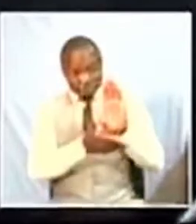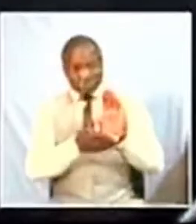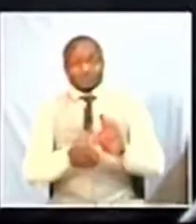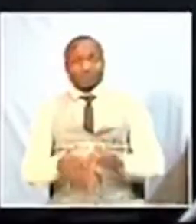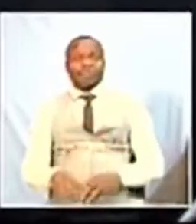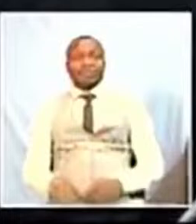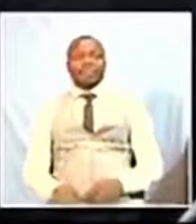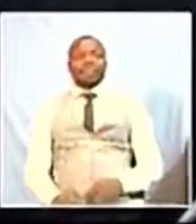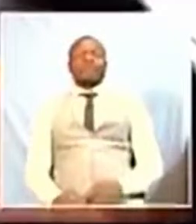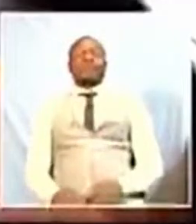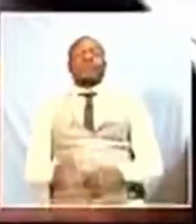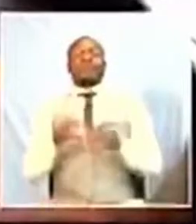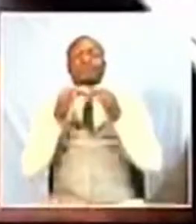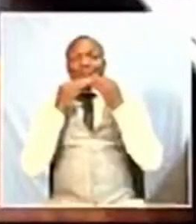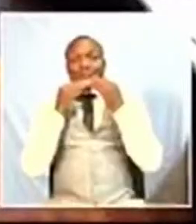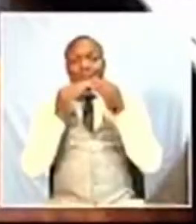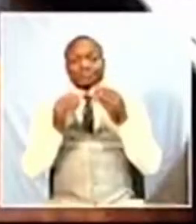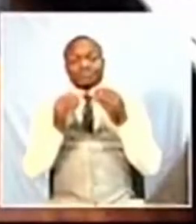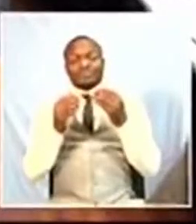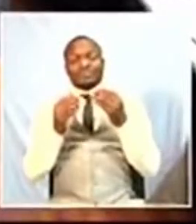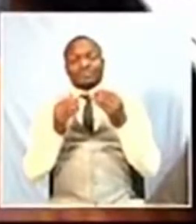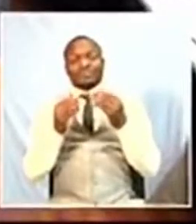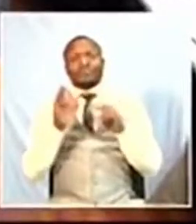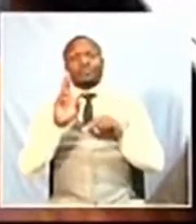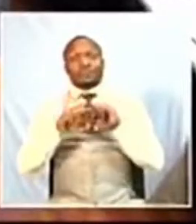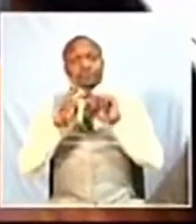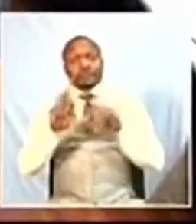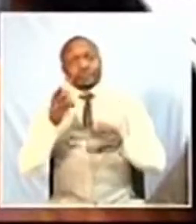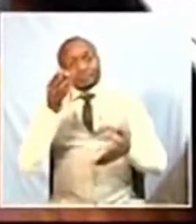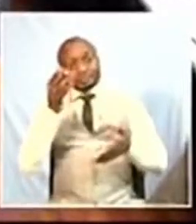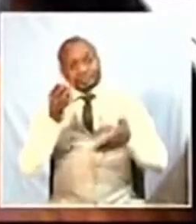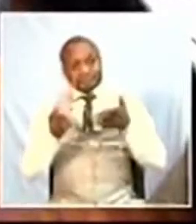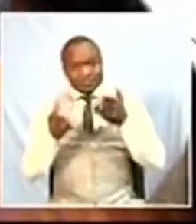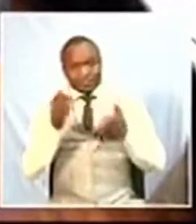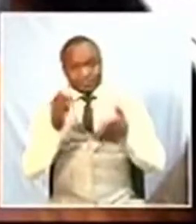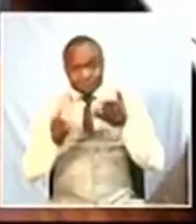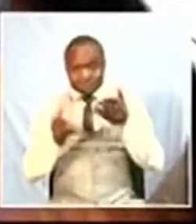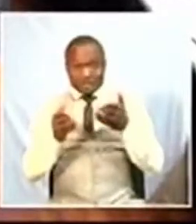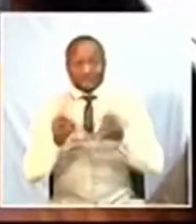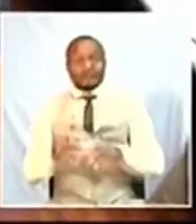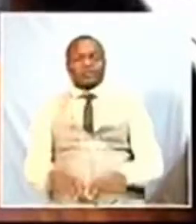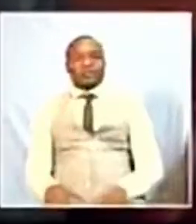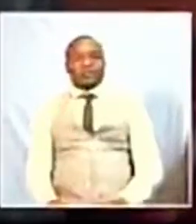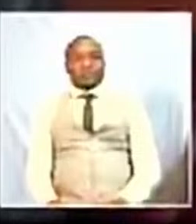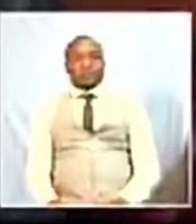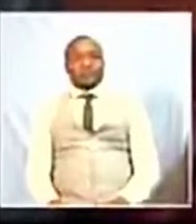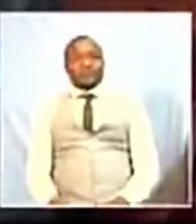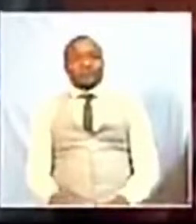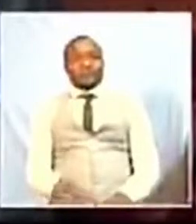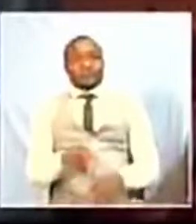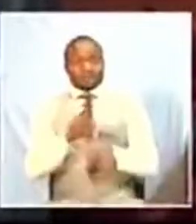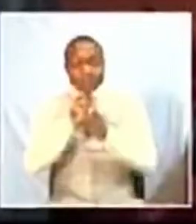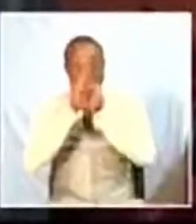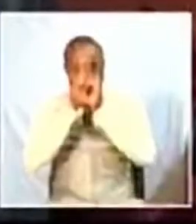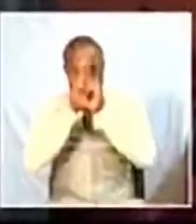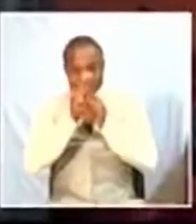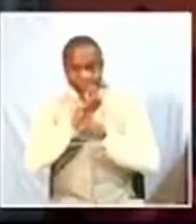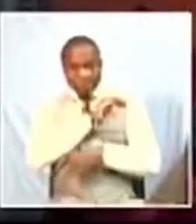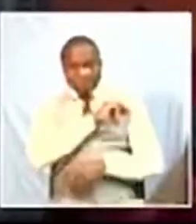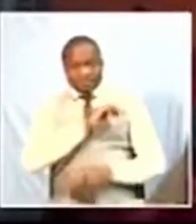Chair, thank you. Maybe I take the honorable member to Appendix